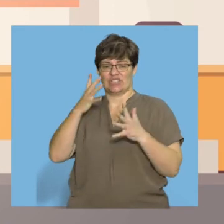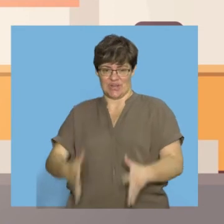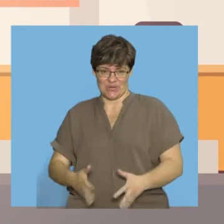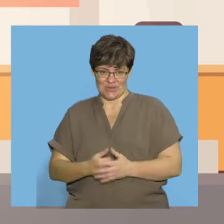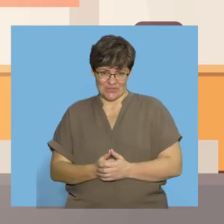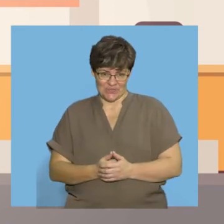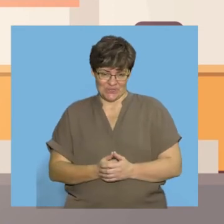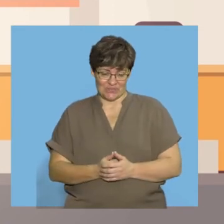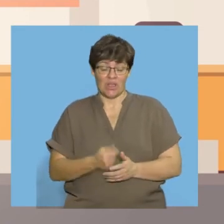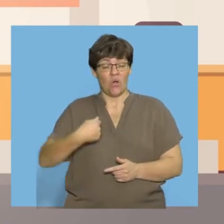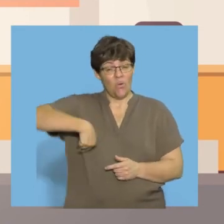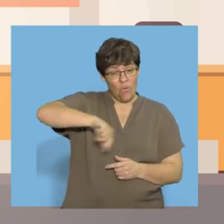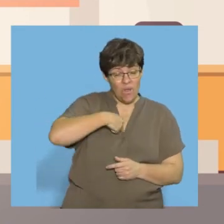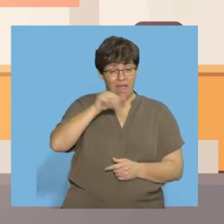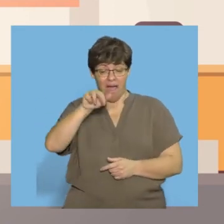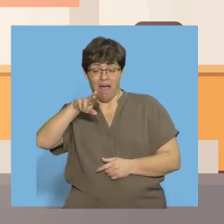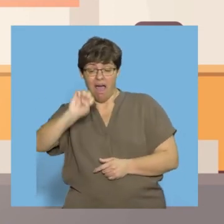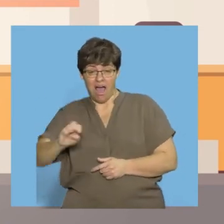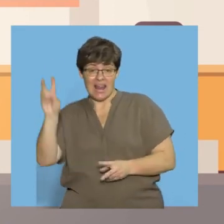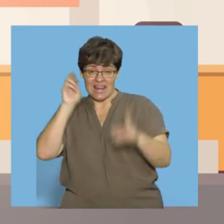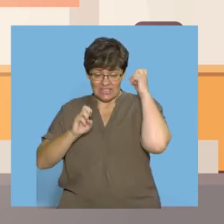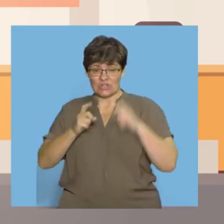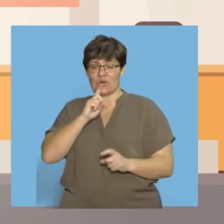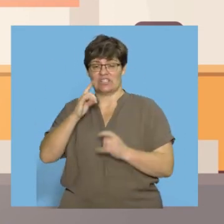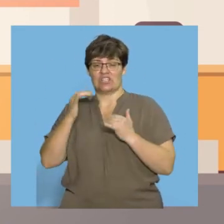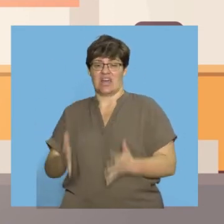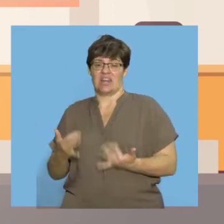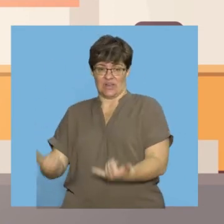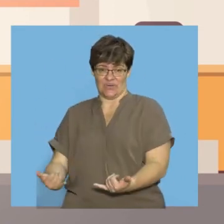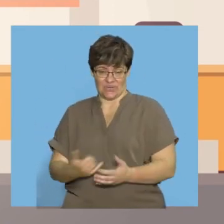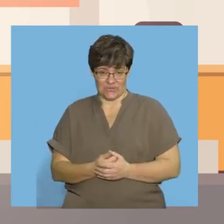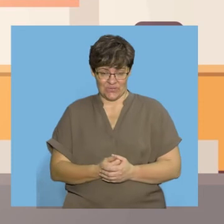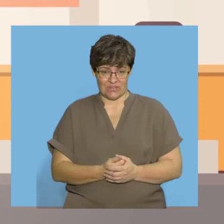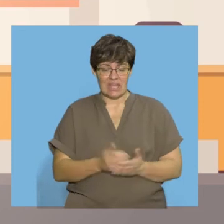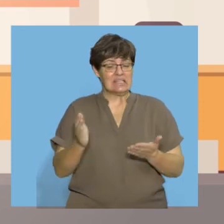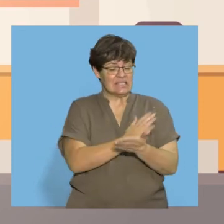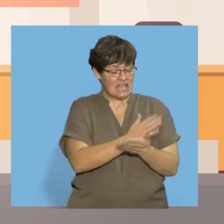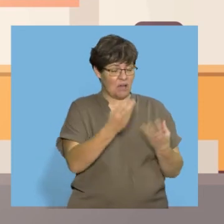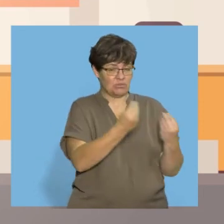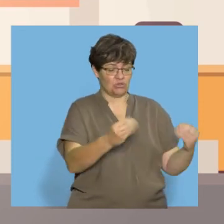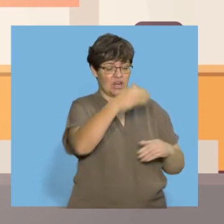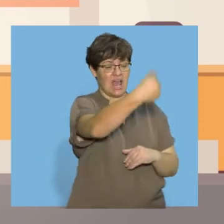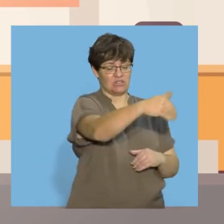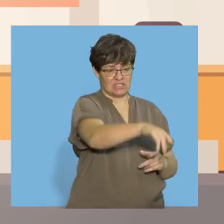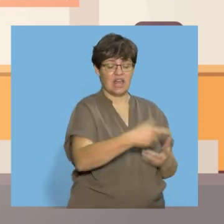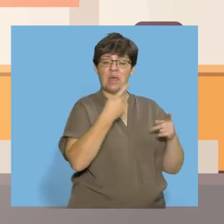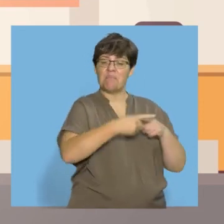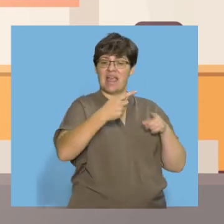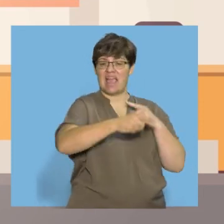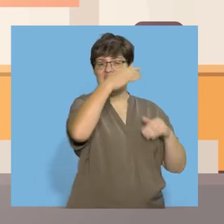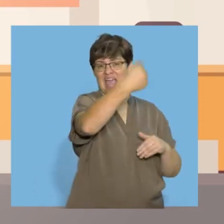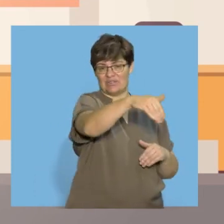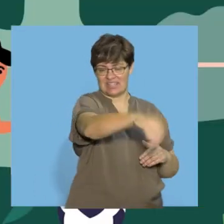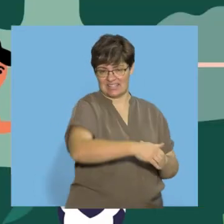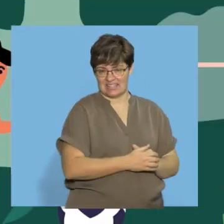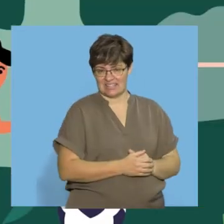We are listening to our teacher now. Some children are outside. They play outside. Say.